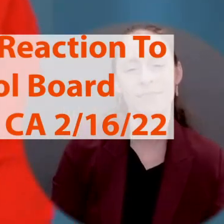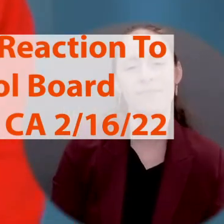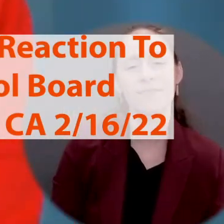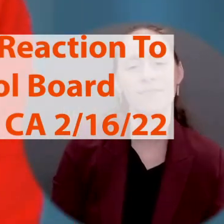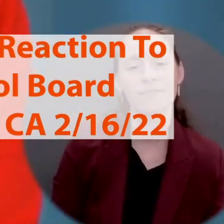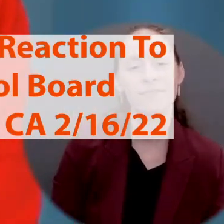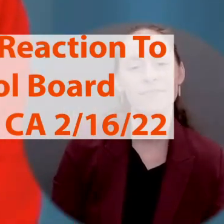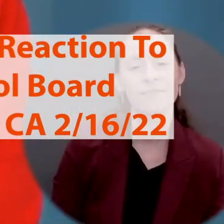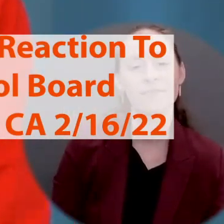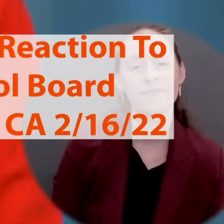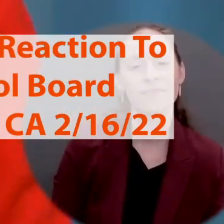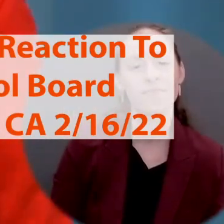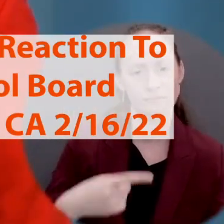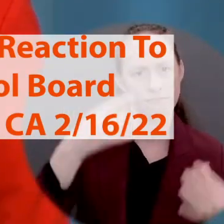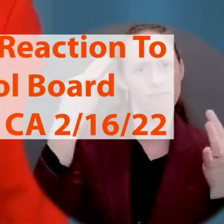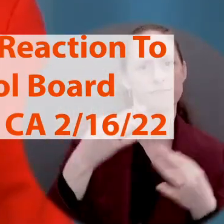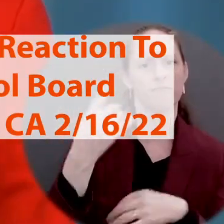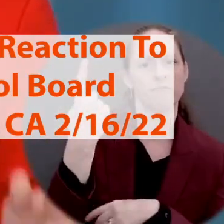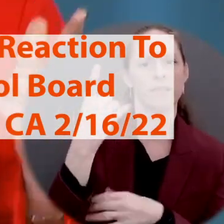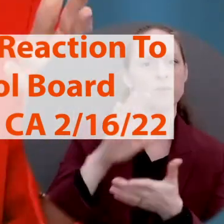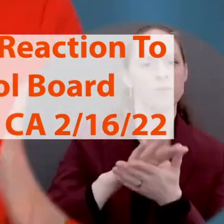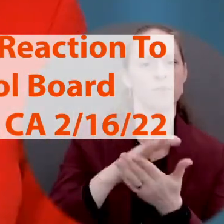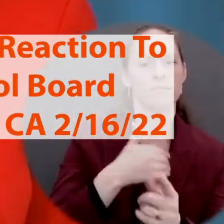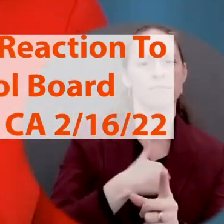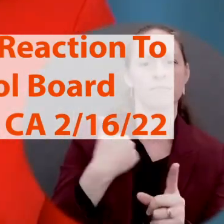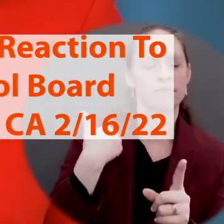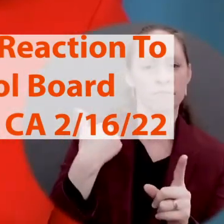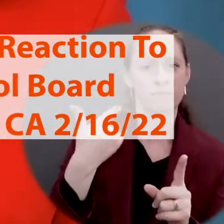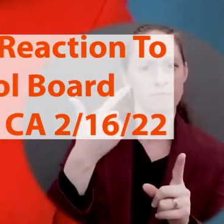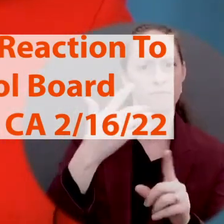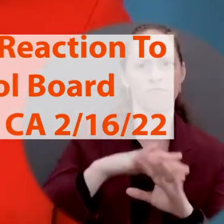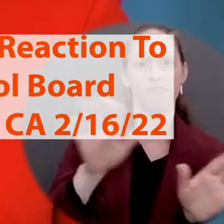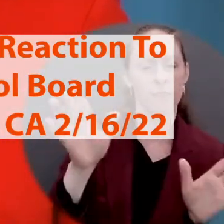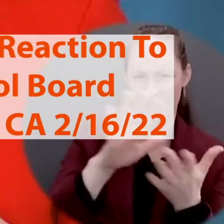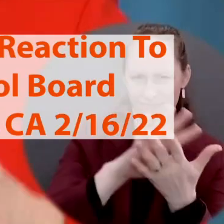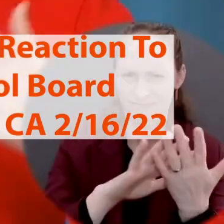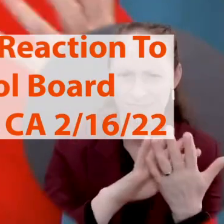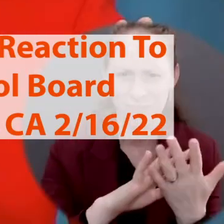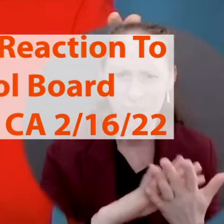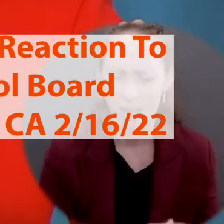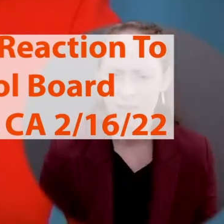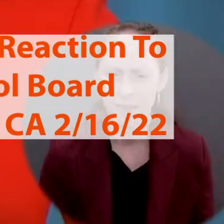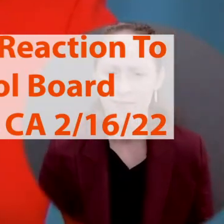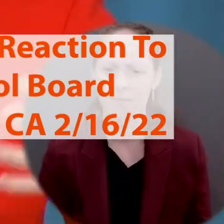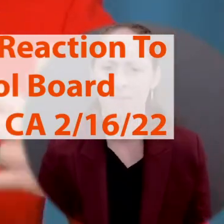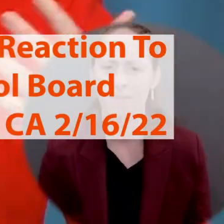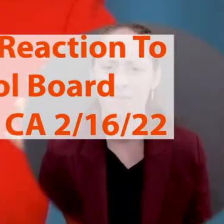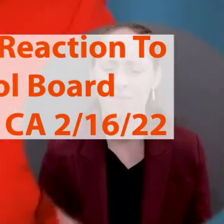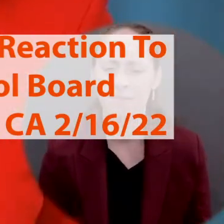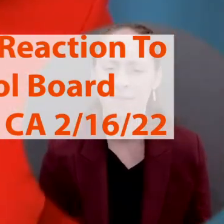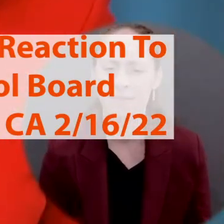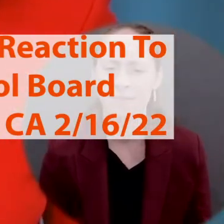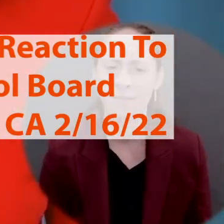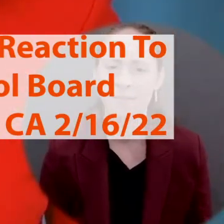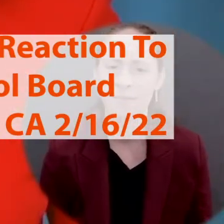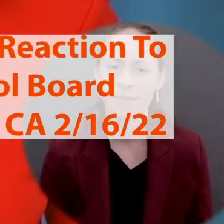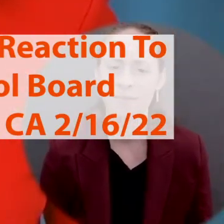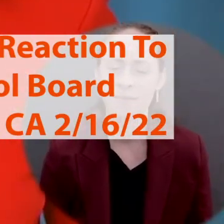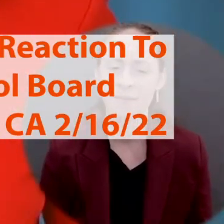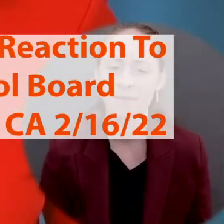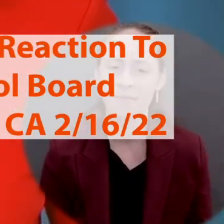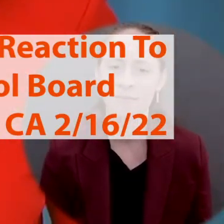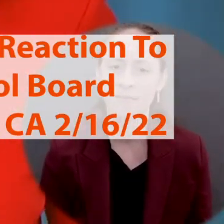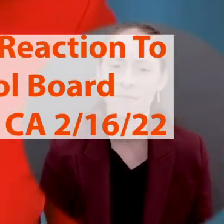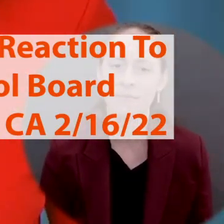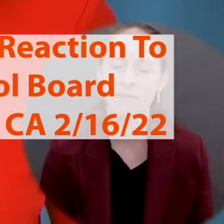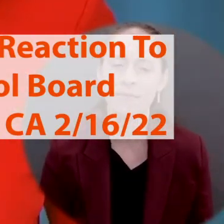any reaction directly to the decision by the local school board, but I would just reiterate that the president's objective has been keeping